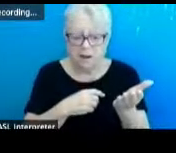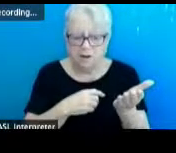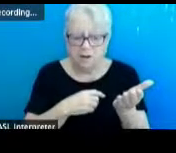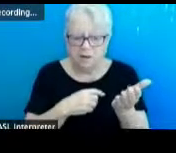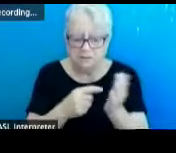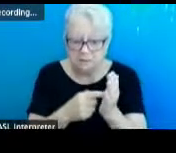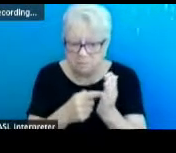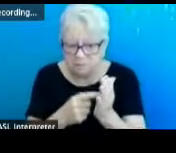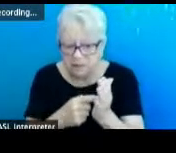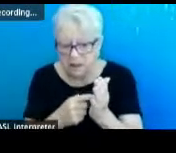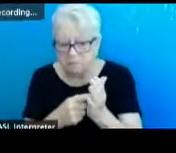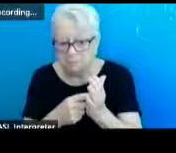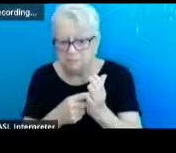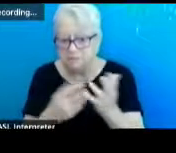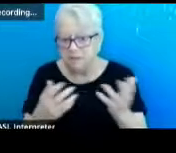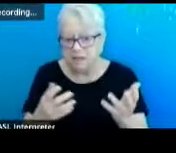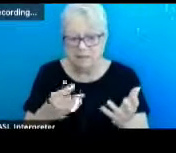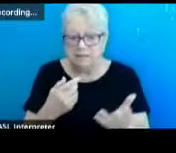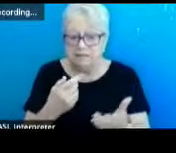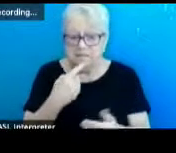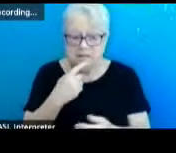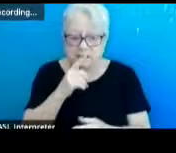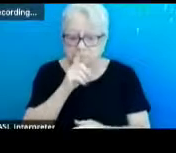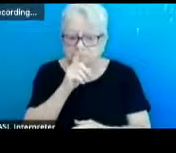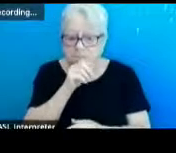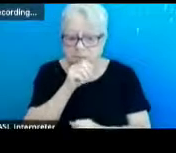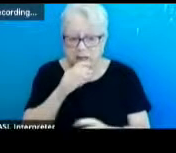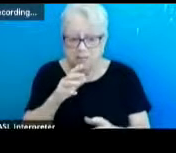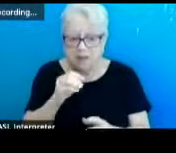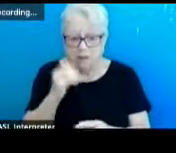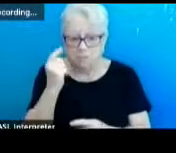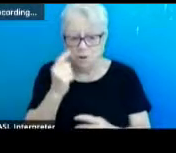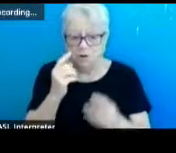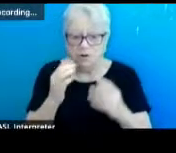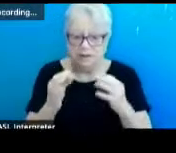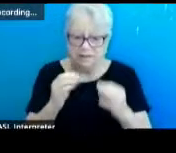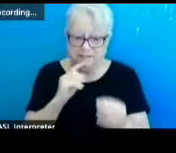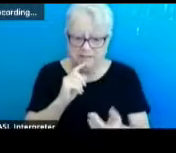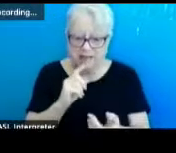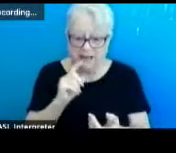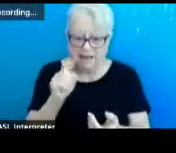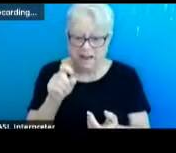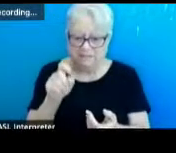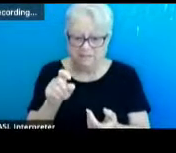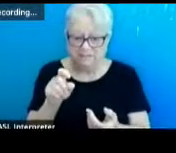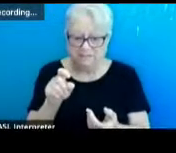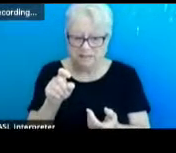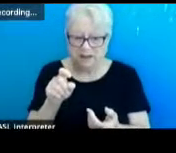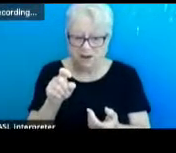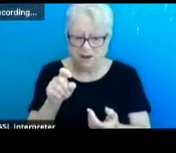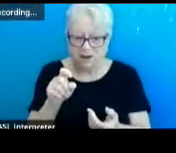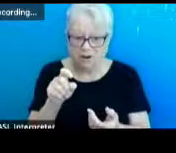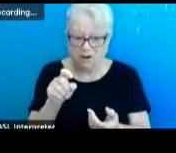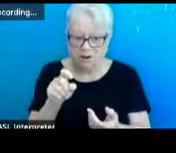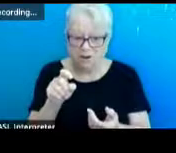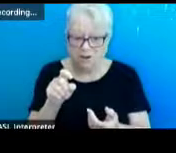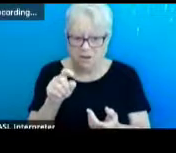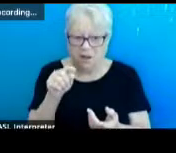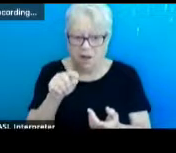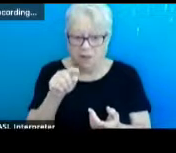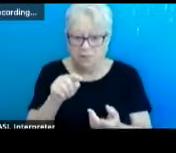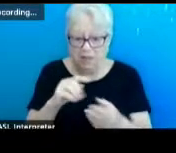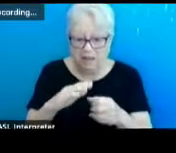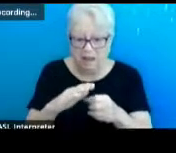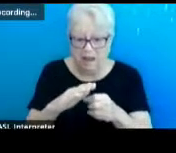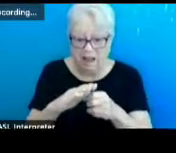Sometimes members who say nothing. And I'm just wondering, is that necessary? Are they there to help fill gaps